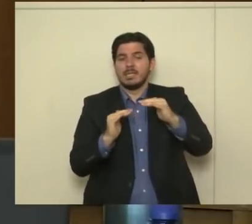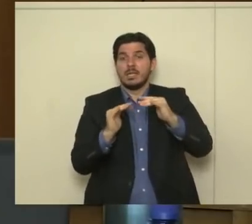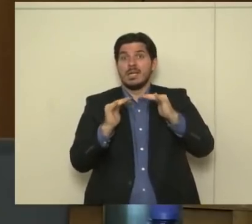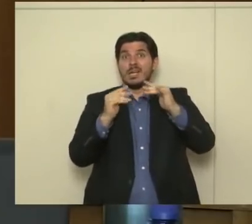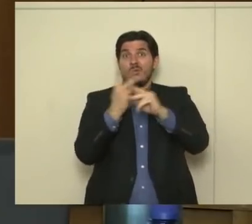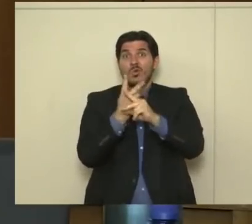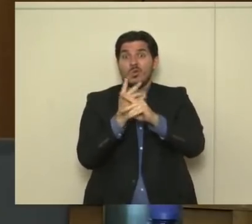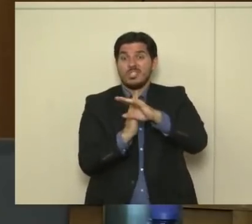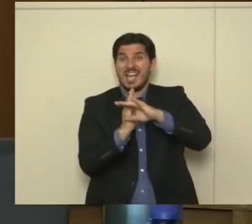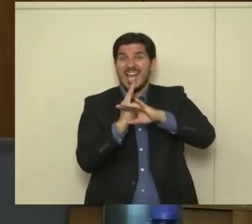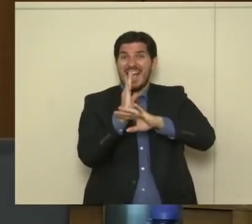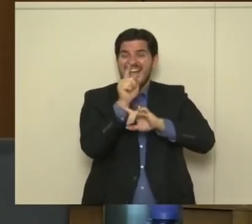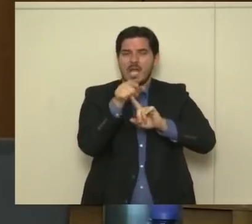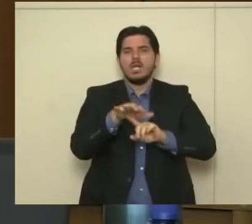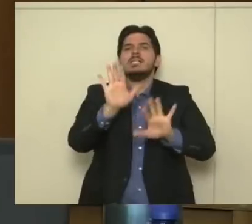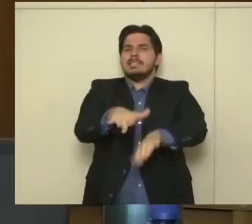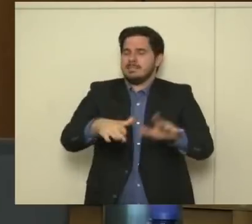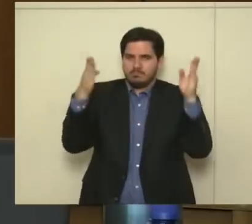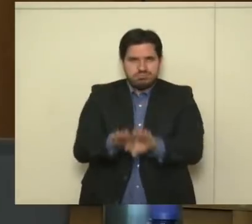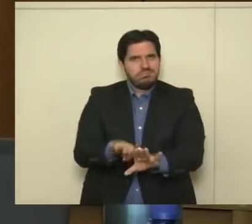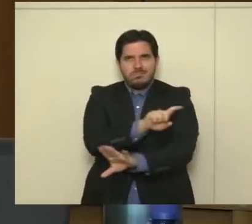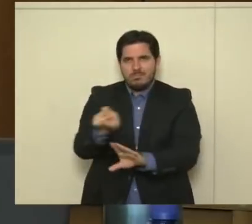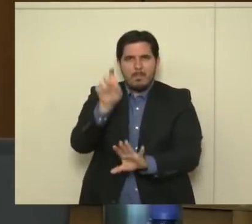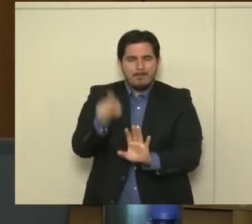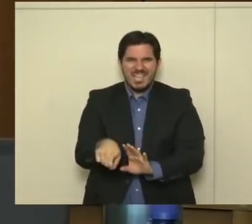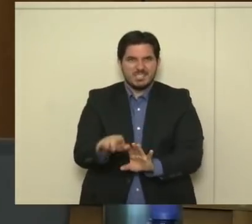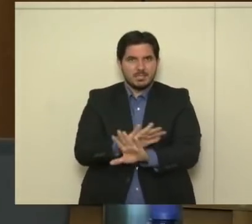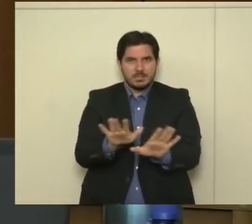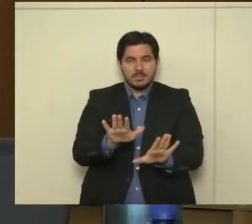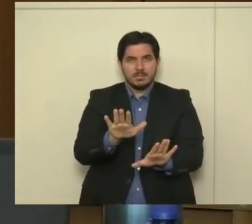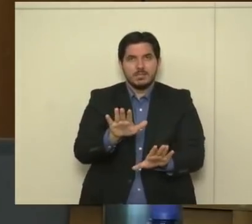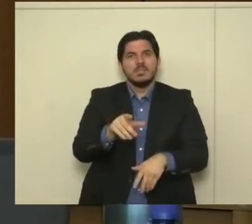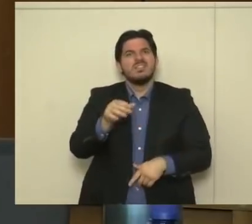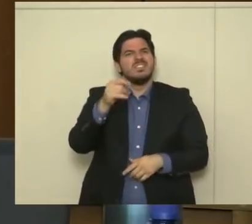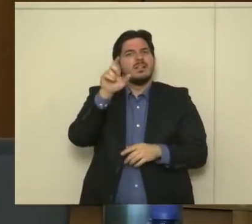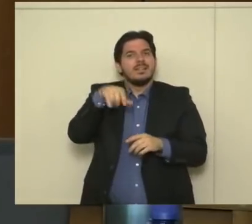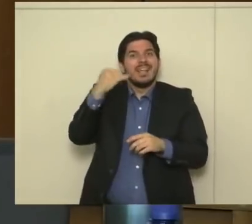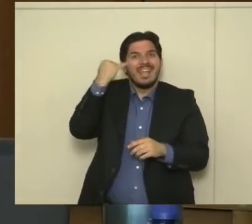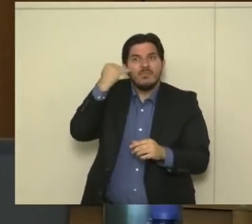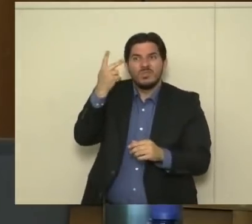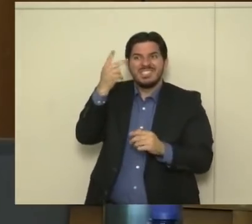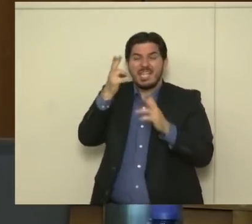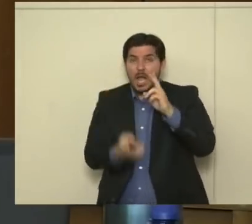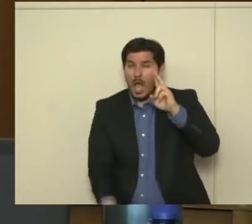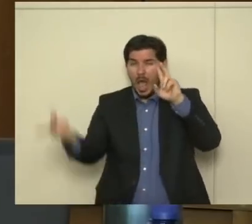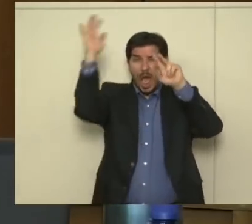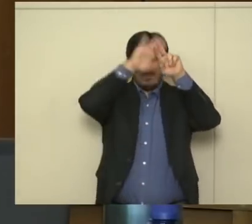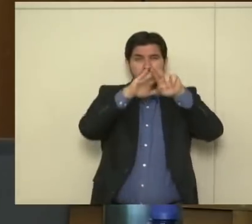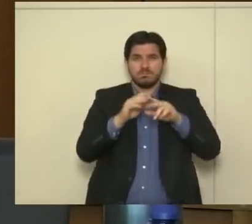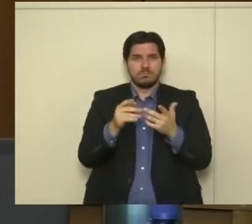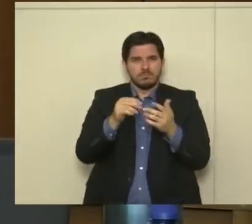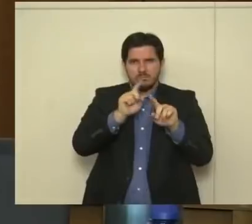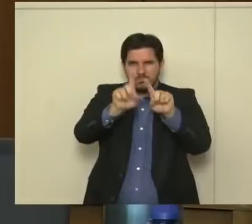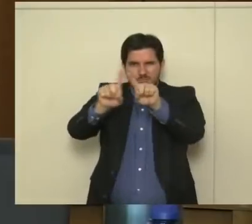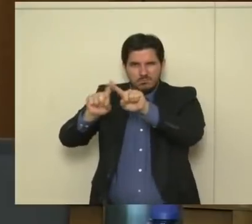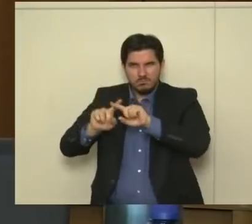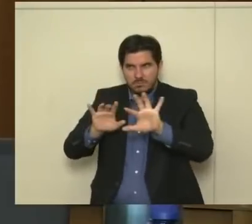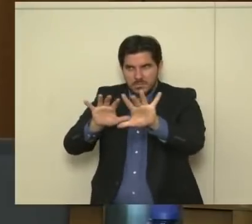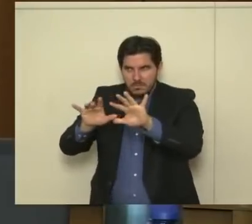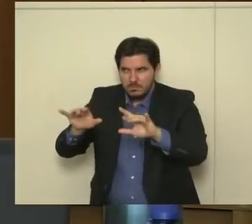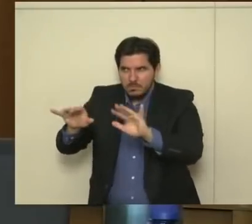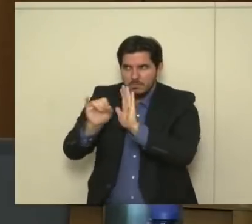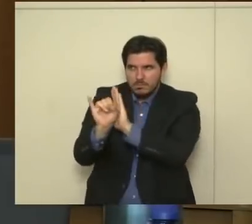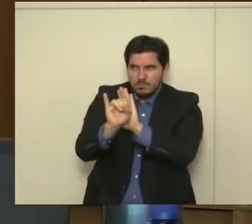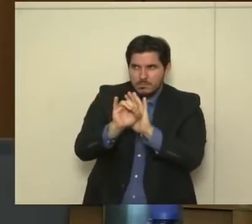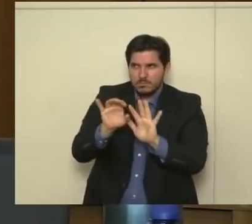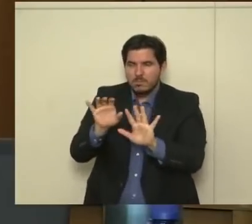to close specifically because there's an outbreak or we've seen a massive jump. But really, we need to make sure that the way